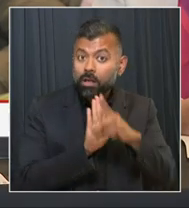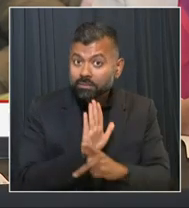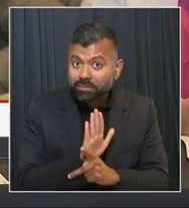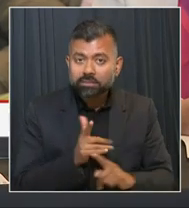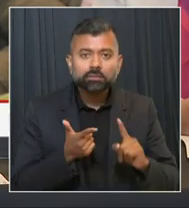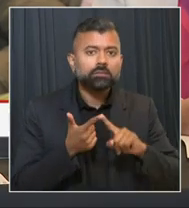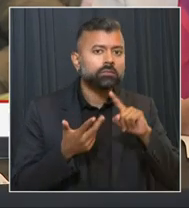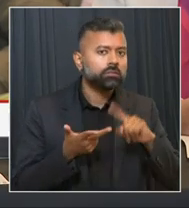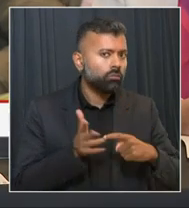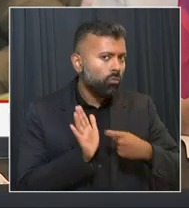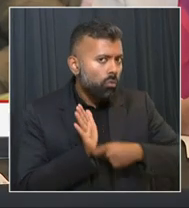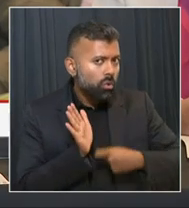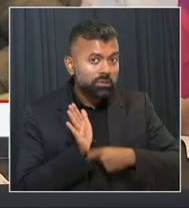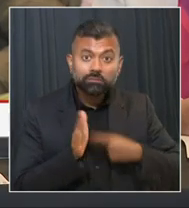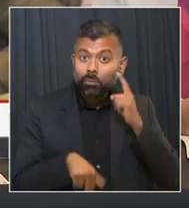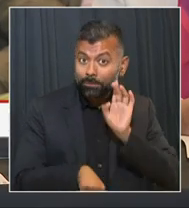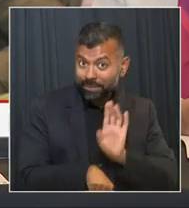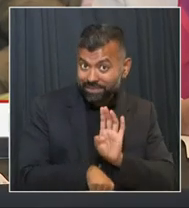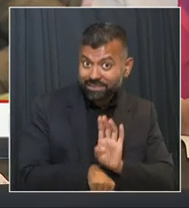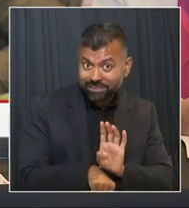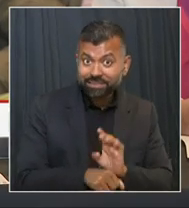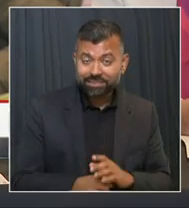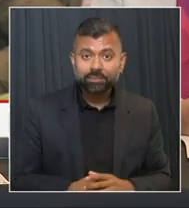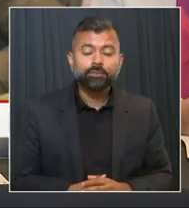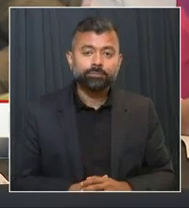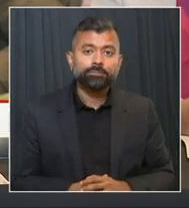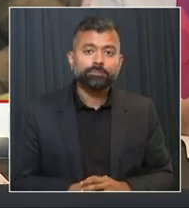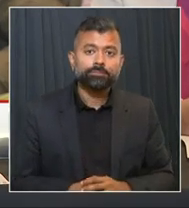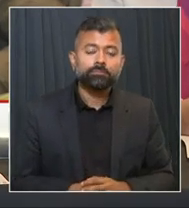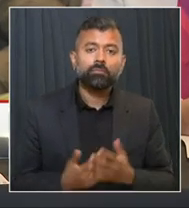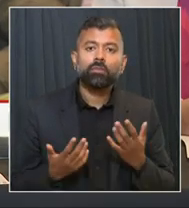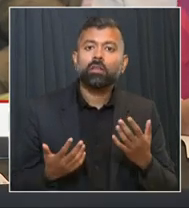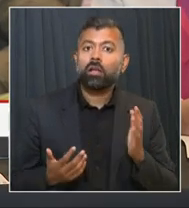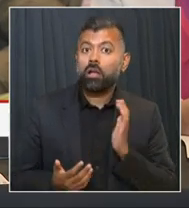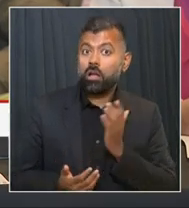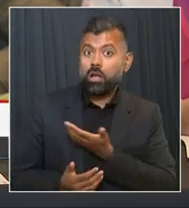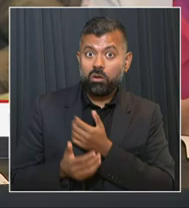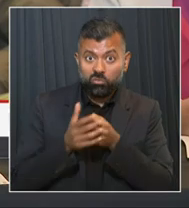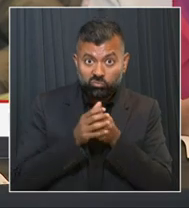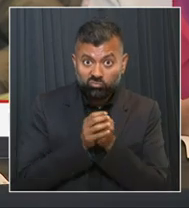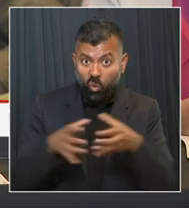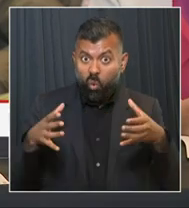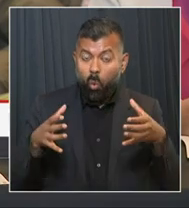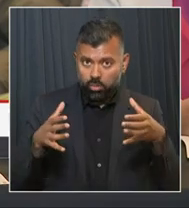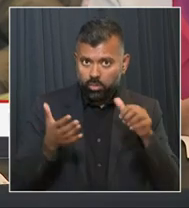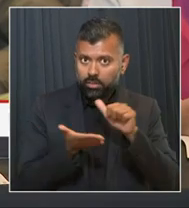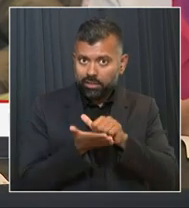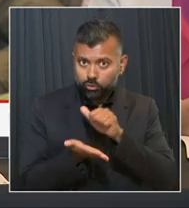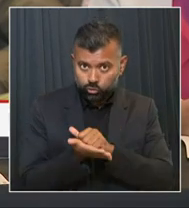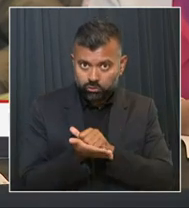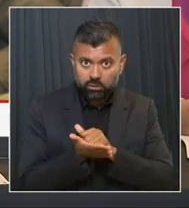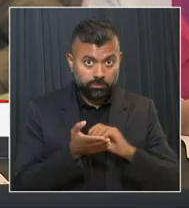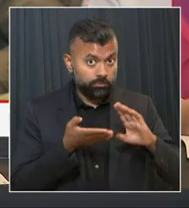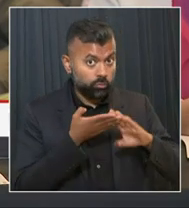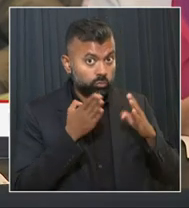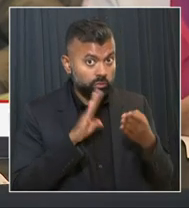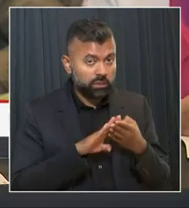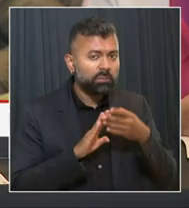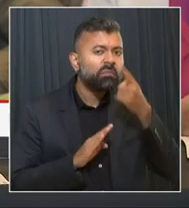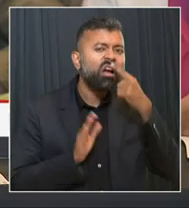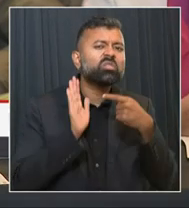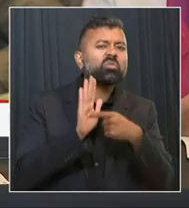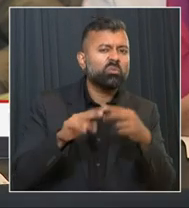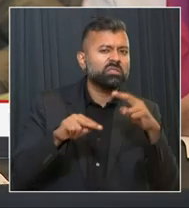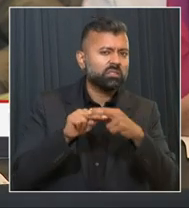for businesses, and we can flip to the growth agenda, especially downtown. Those include